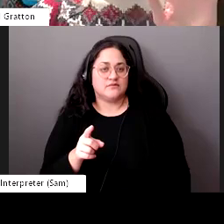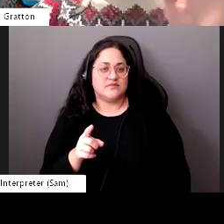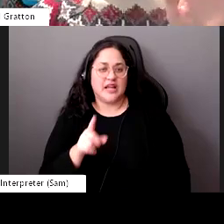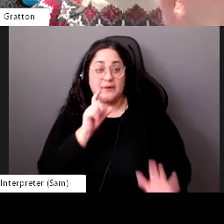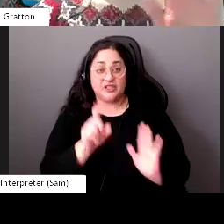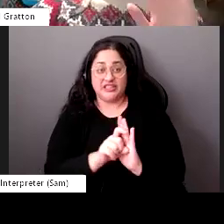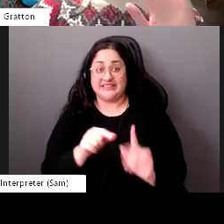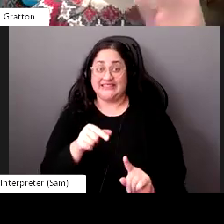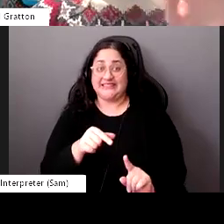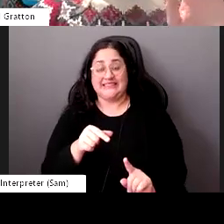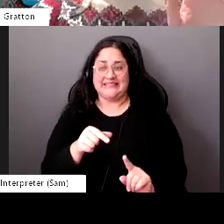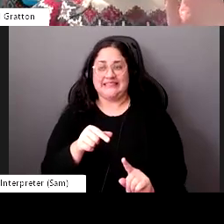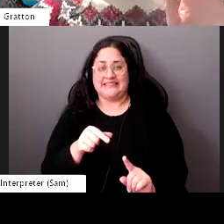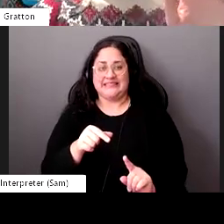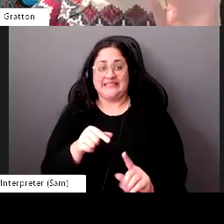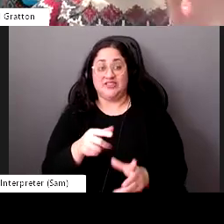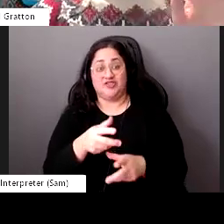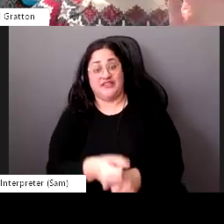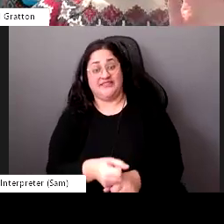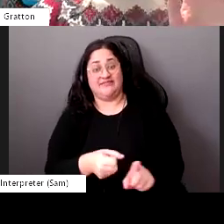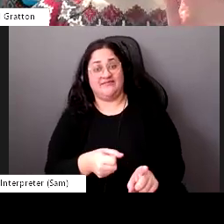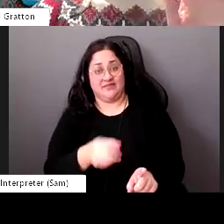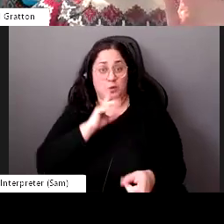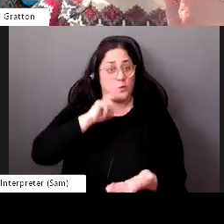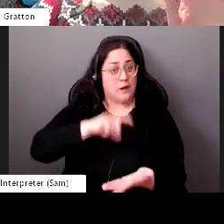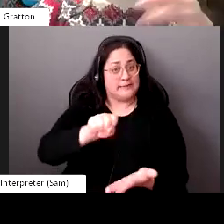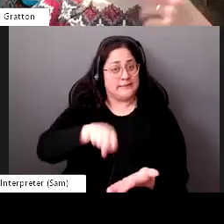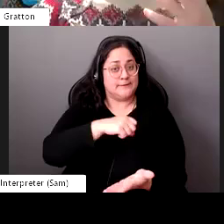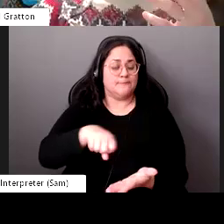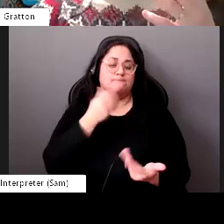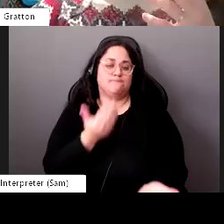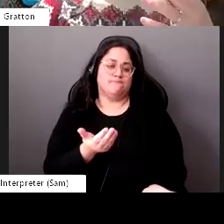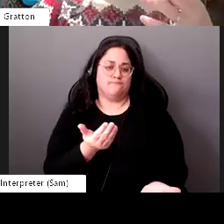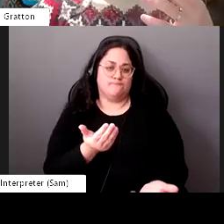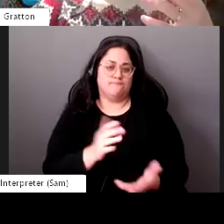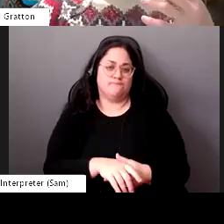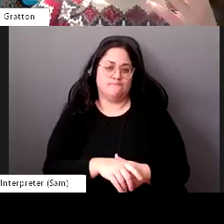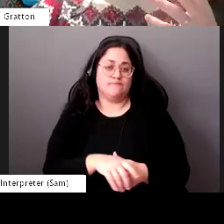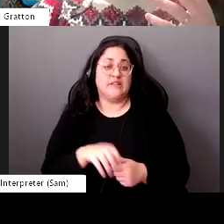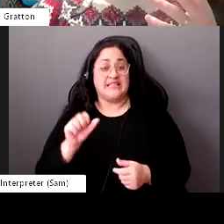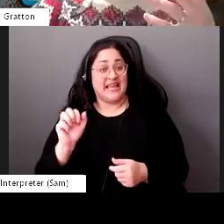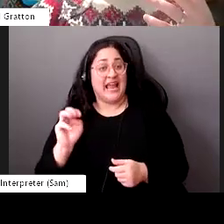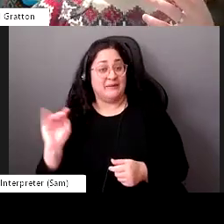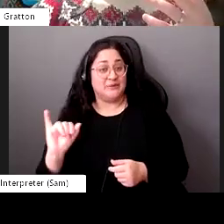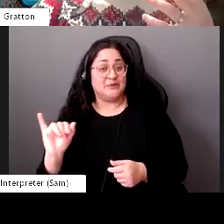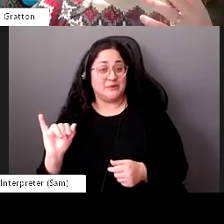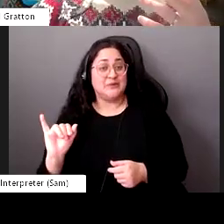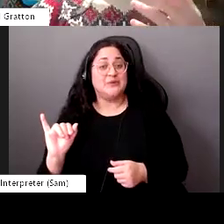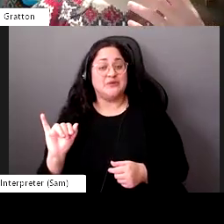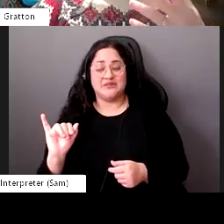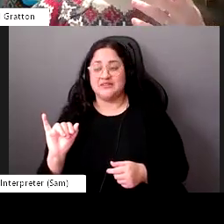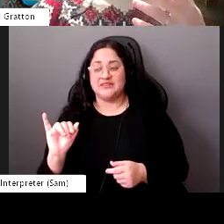trust ChatGPT 100% on those things, because just like people, ChatGPT can also